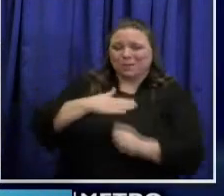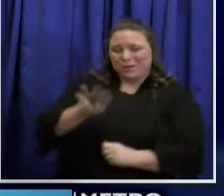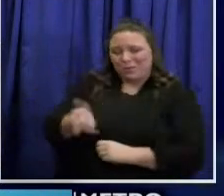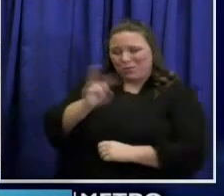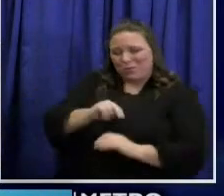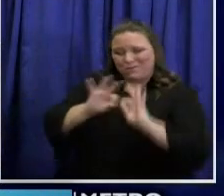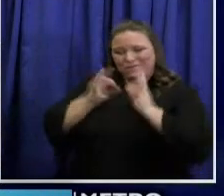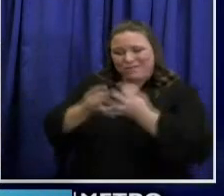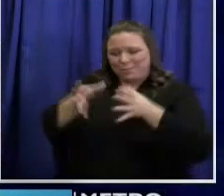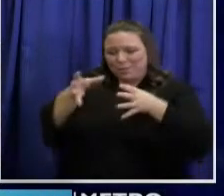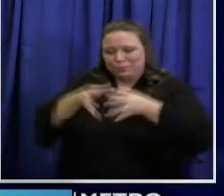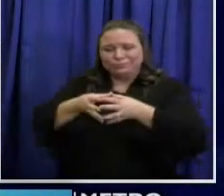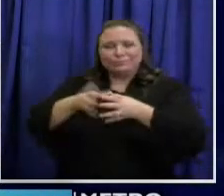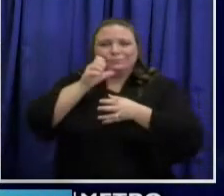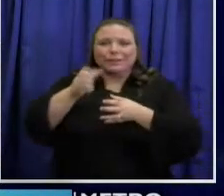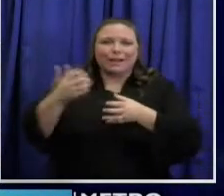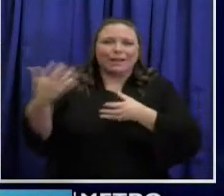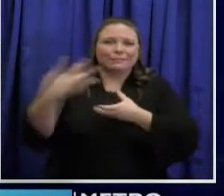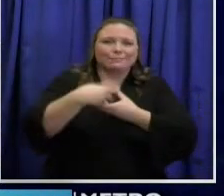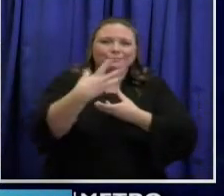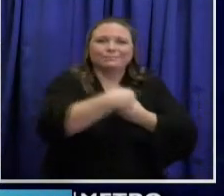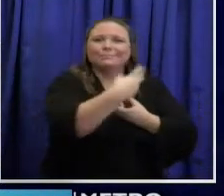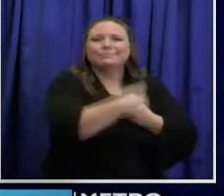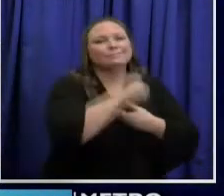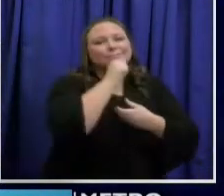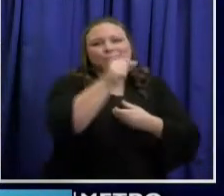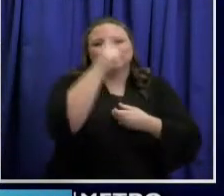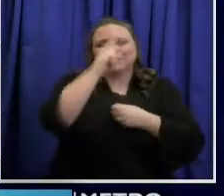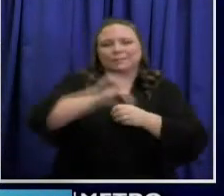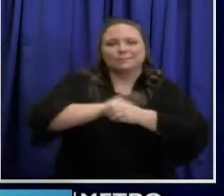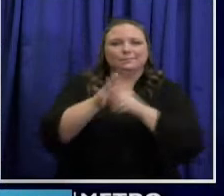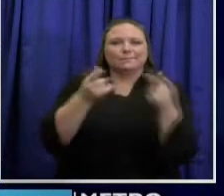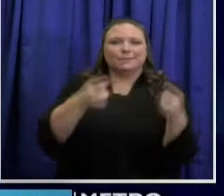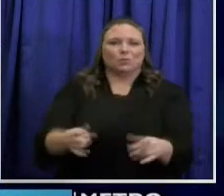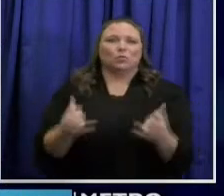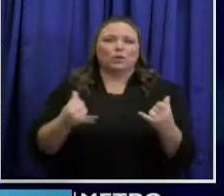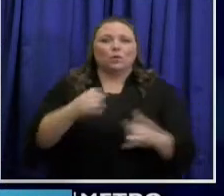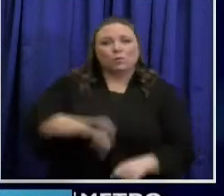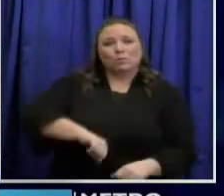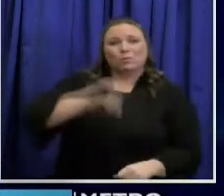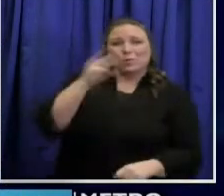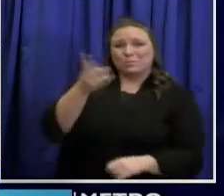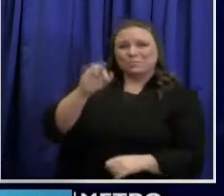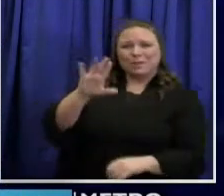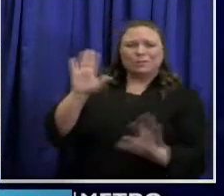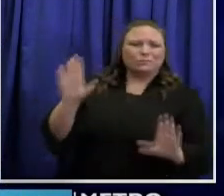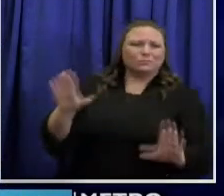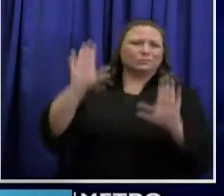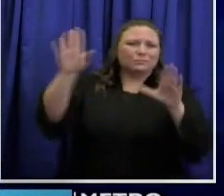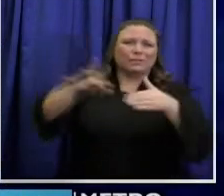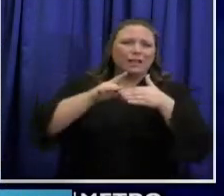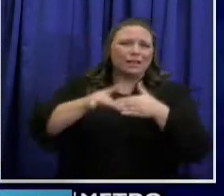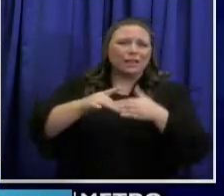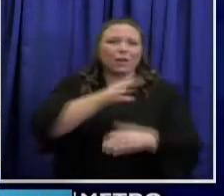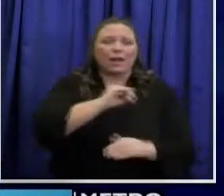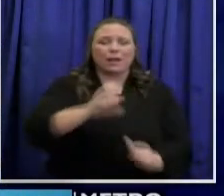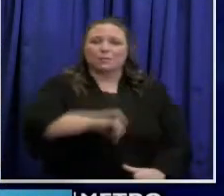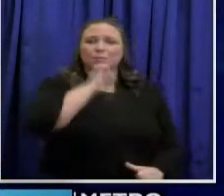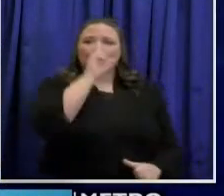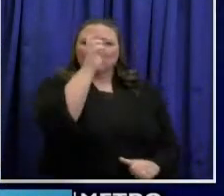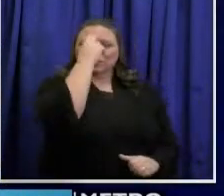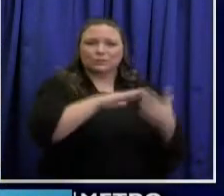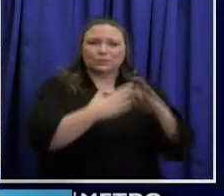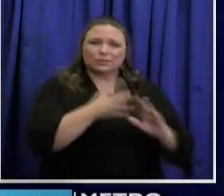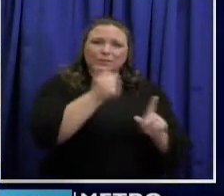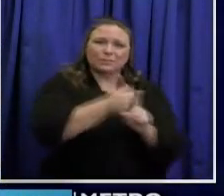household because of the pandemic conditions. But I'm proud of the mayor's great leadership, and I'm proud of the city of Nashville being